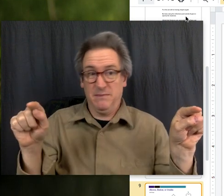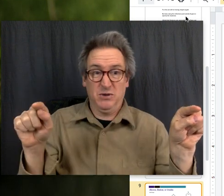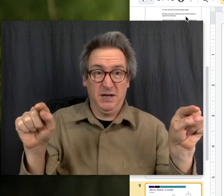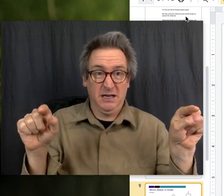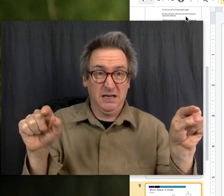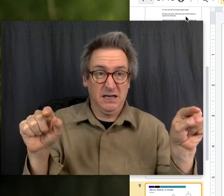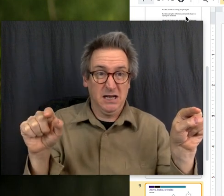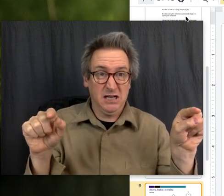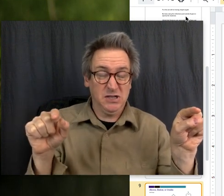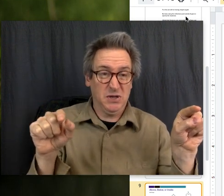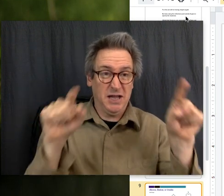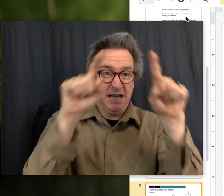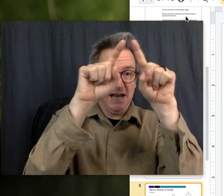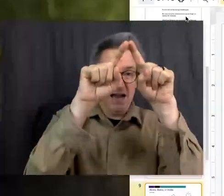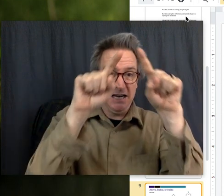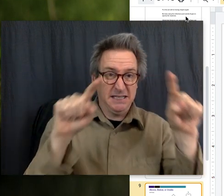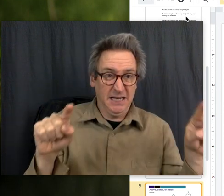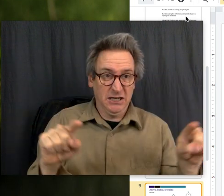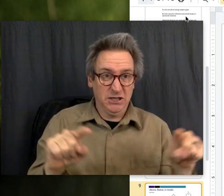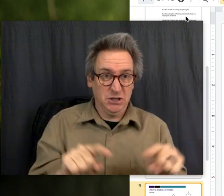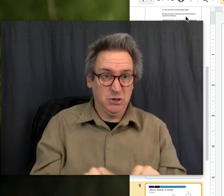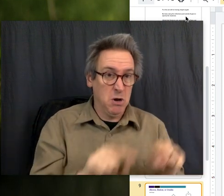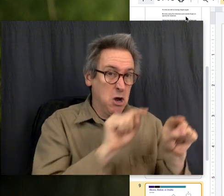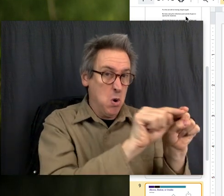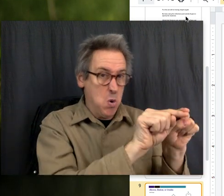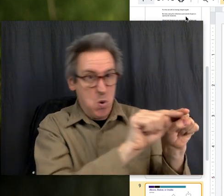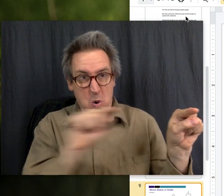in between so that they can kind of see.